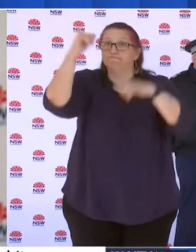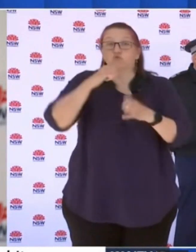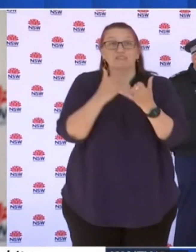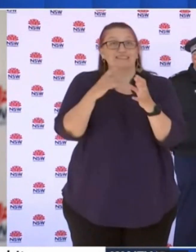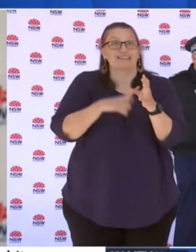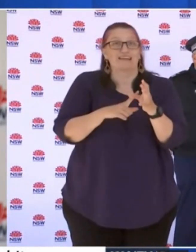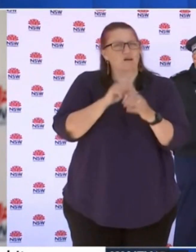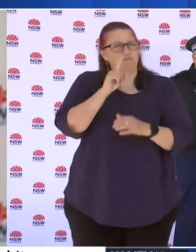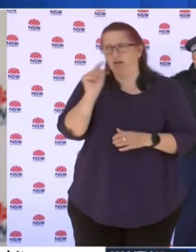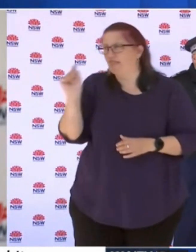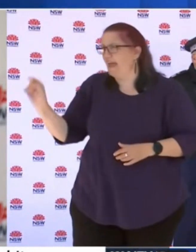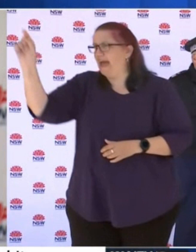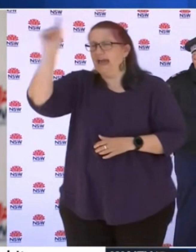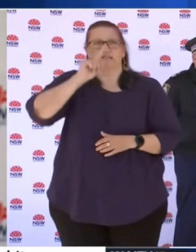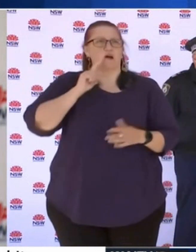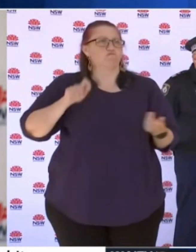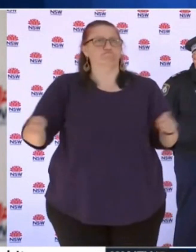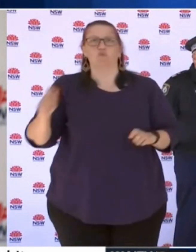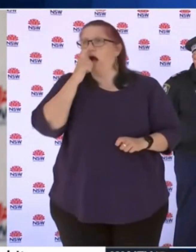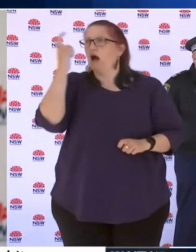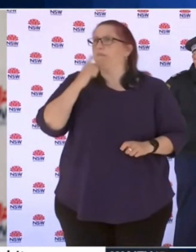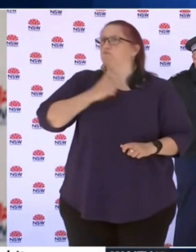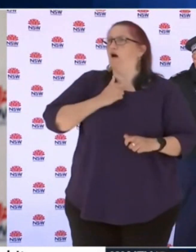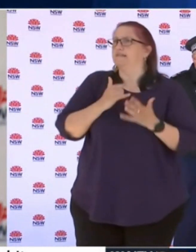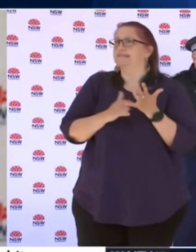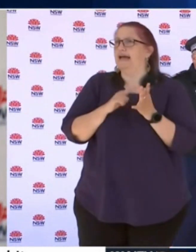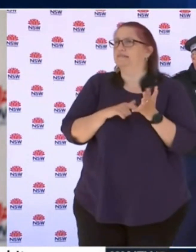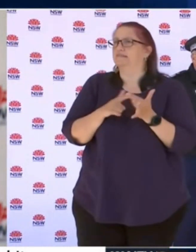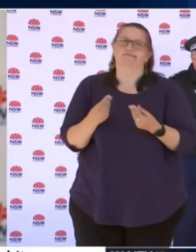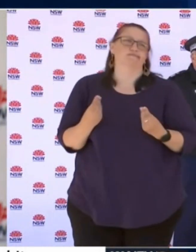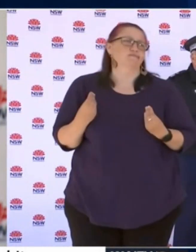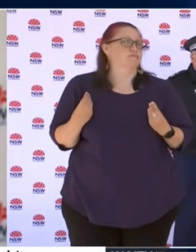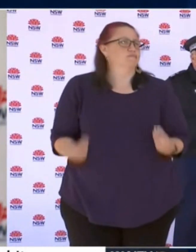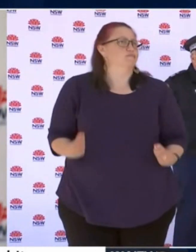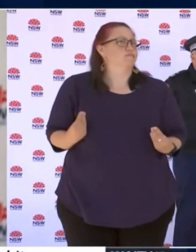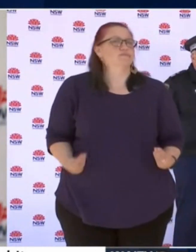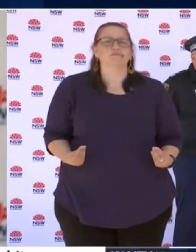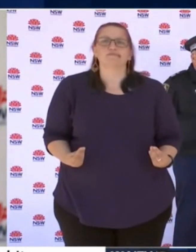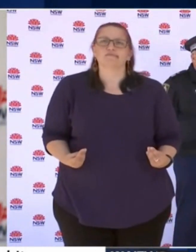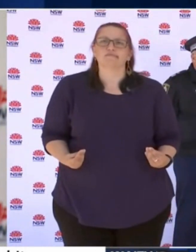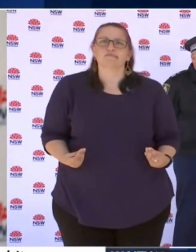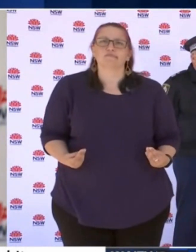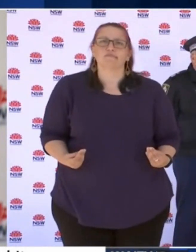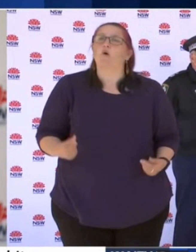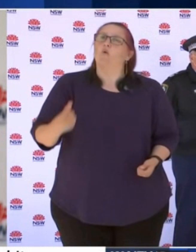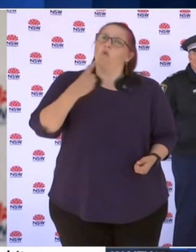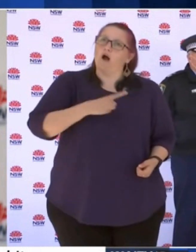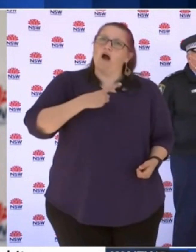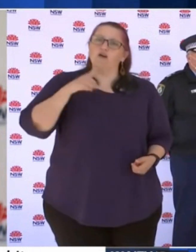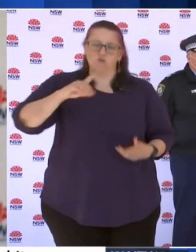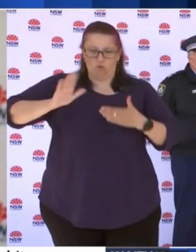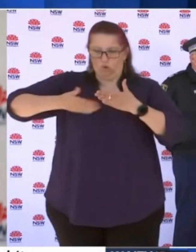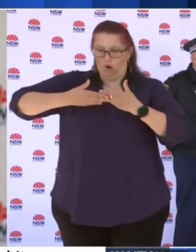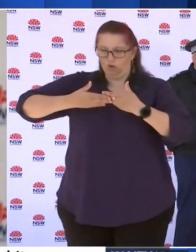being locked out of their states for no reason. And I think my comments are relevant now. Why would you lock out people from a state when there is